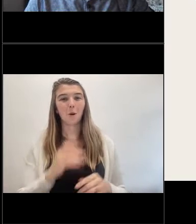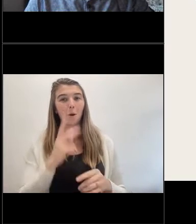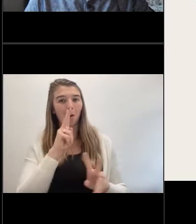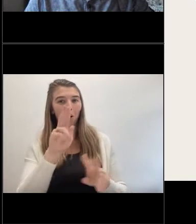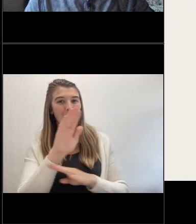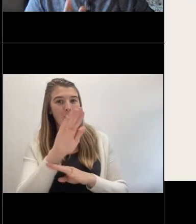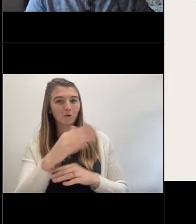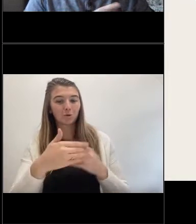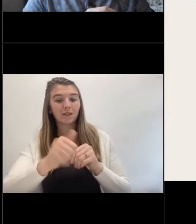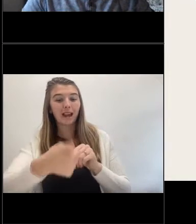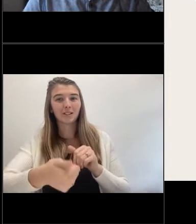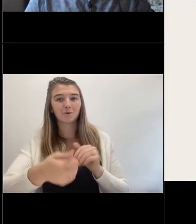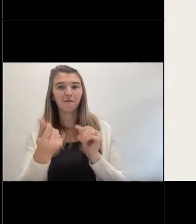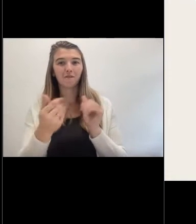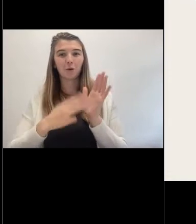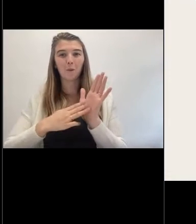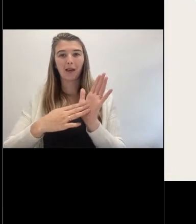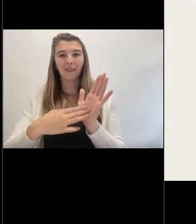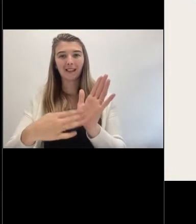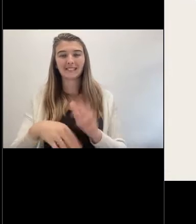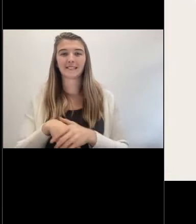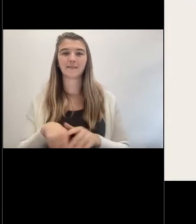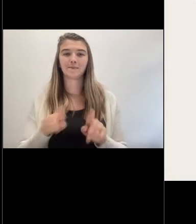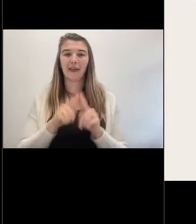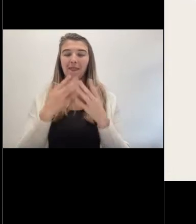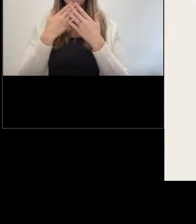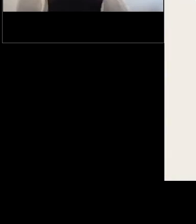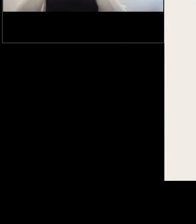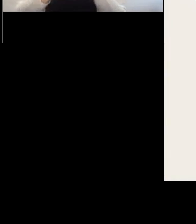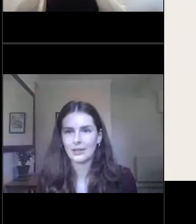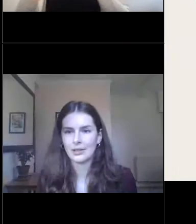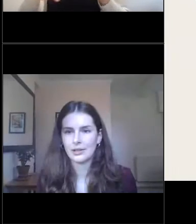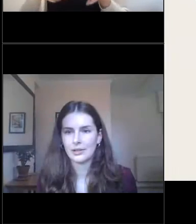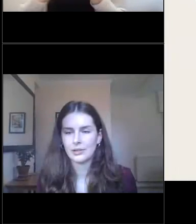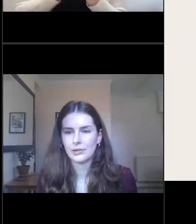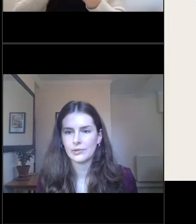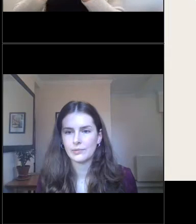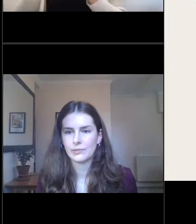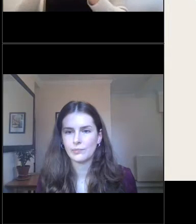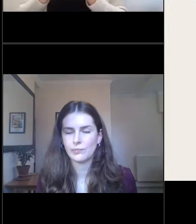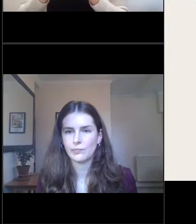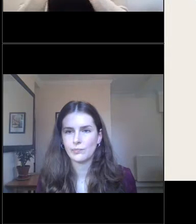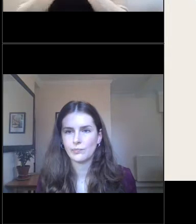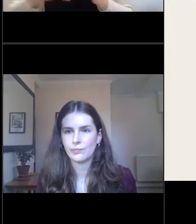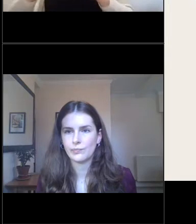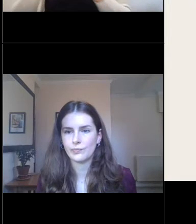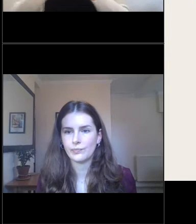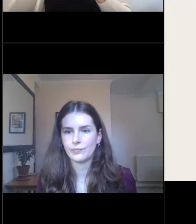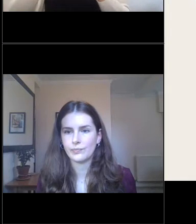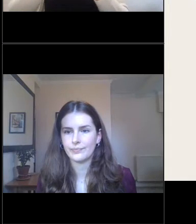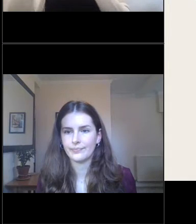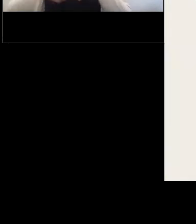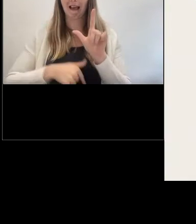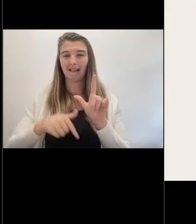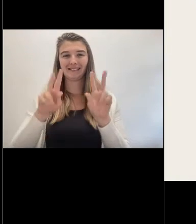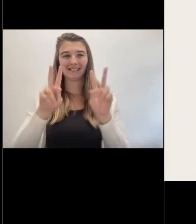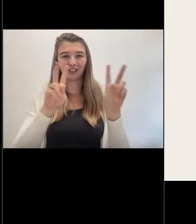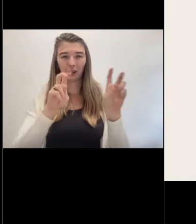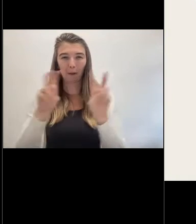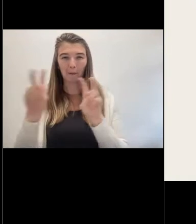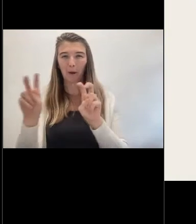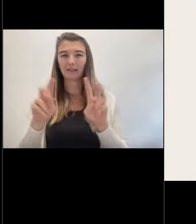months' time as well. And of course, a huge thank you to Rachel, who has done a very difficult job. Latin names for bacteria cannot